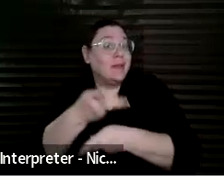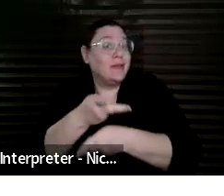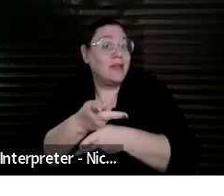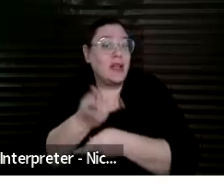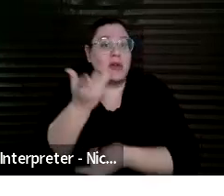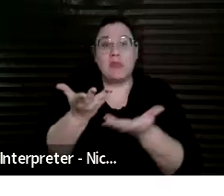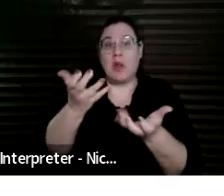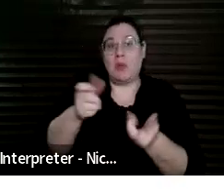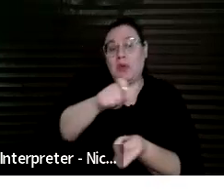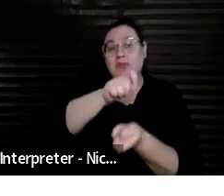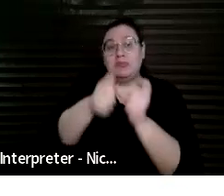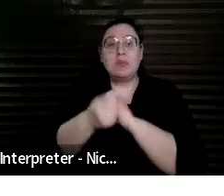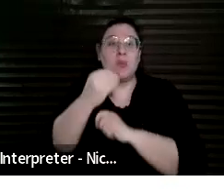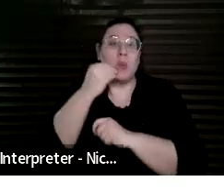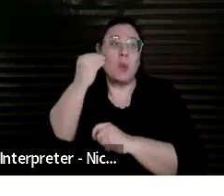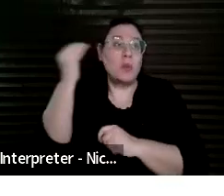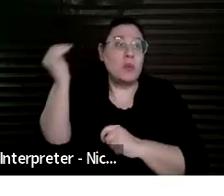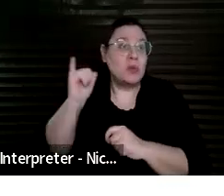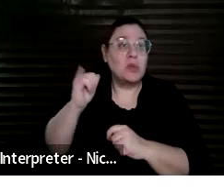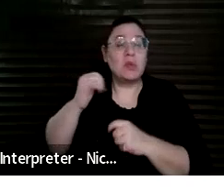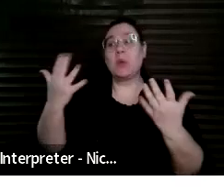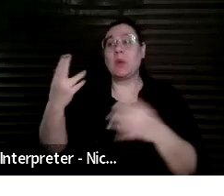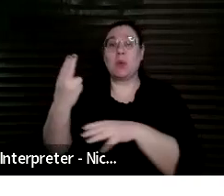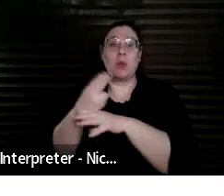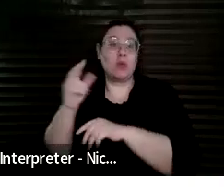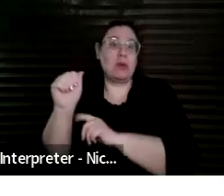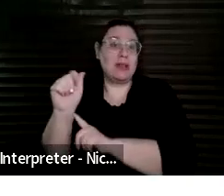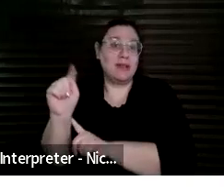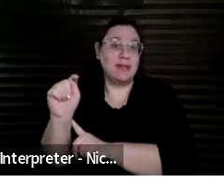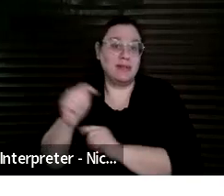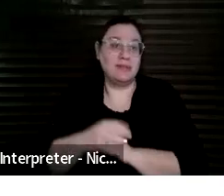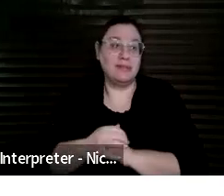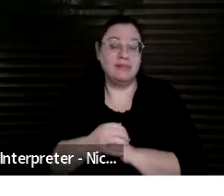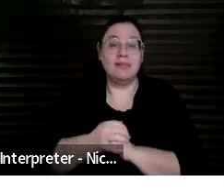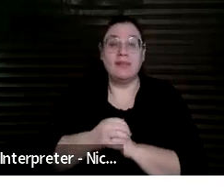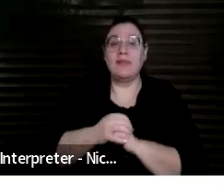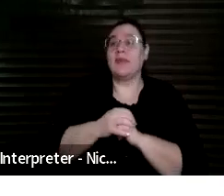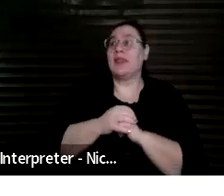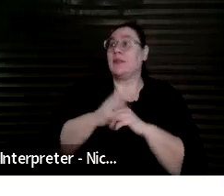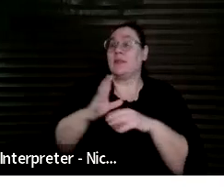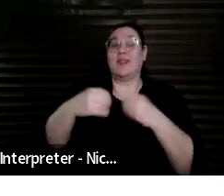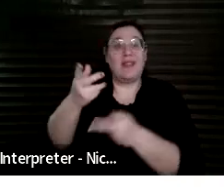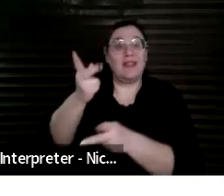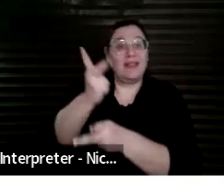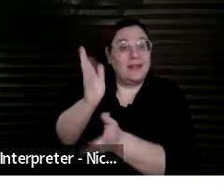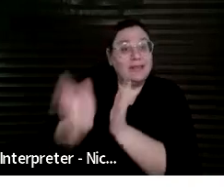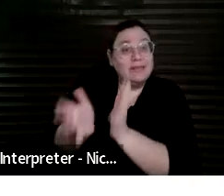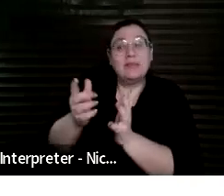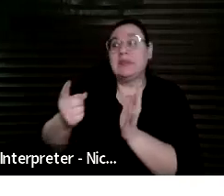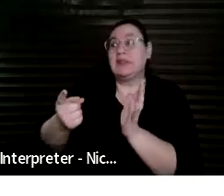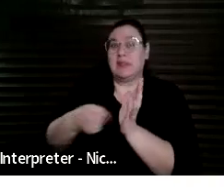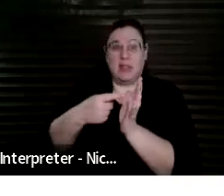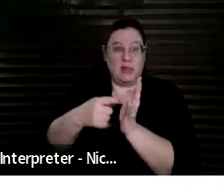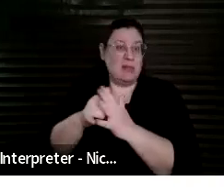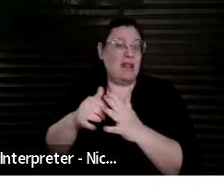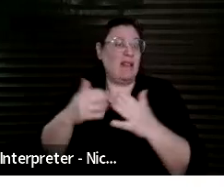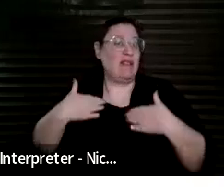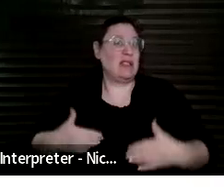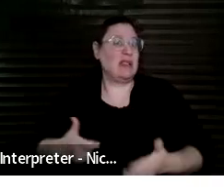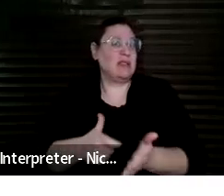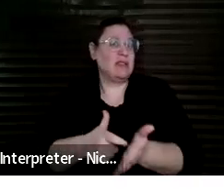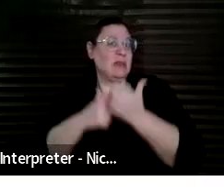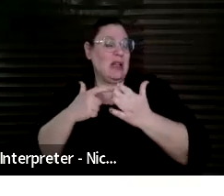AT. Caregiving can sometimes involve physical demands. Home modification and AT can